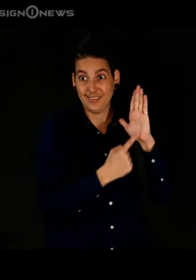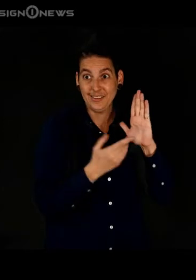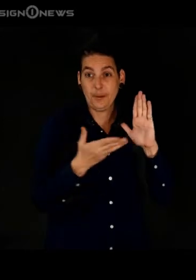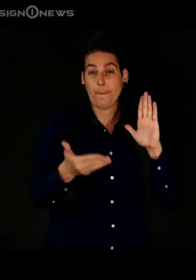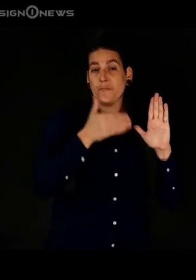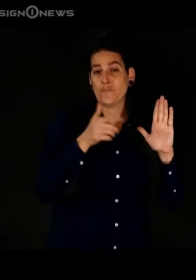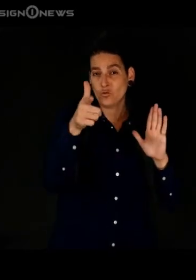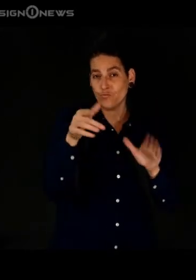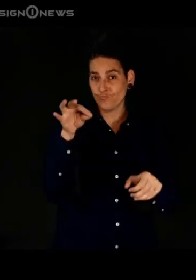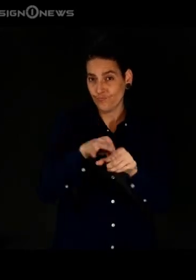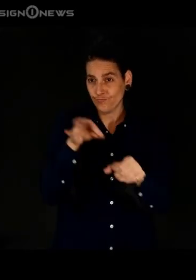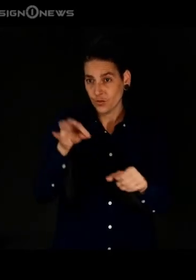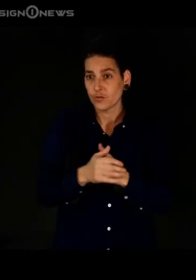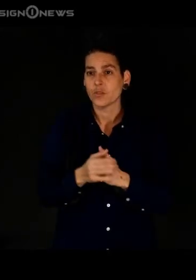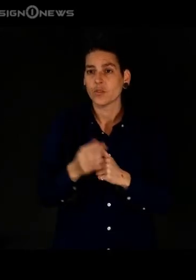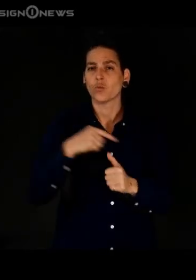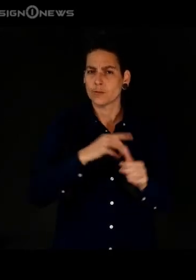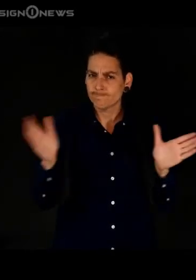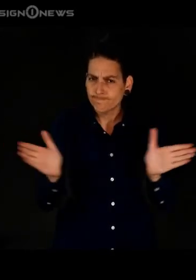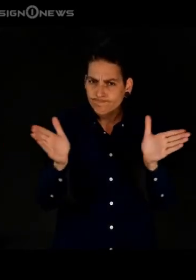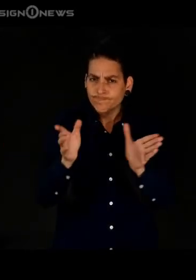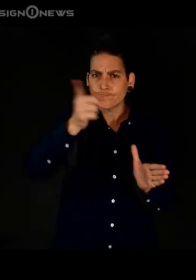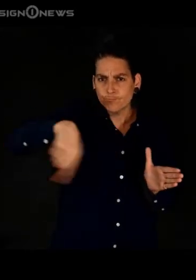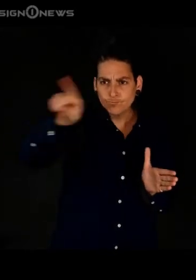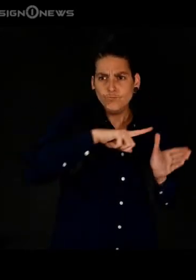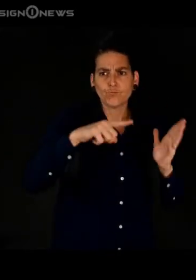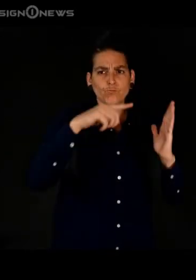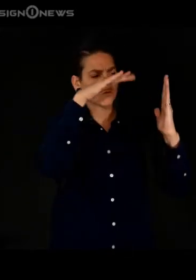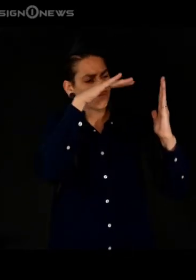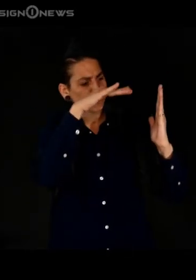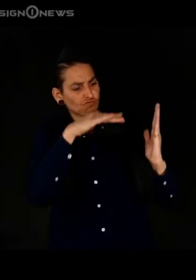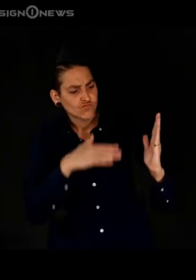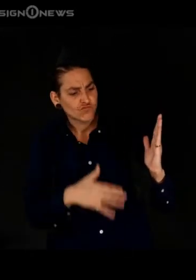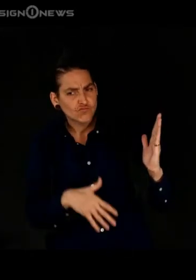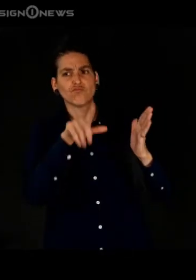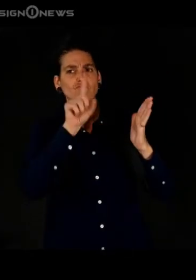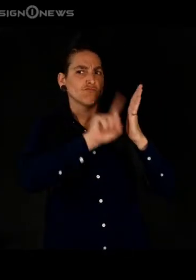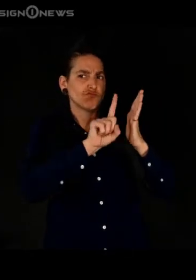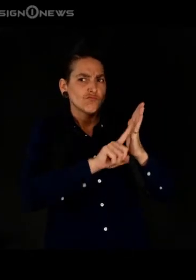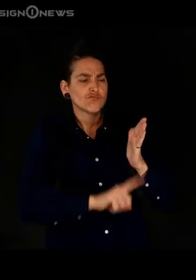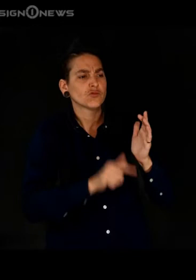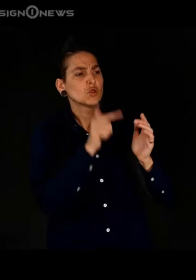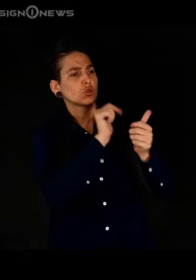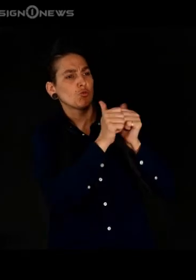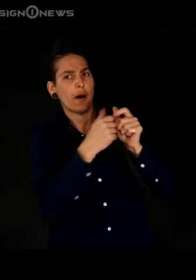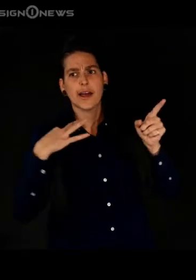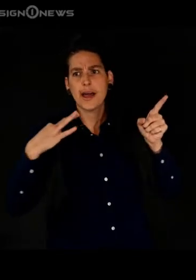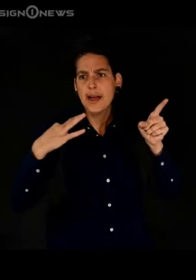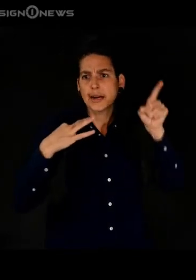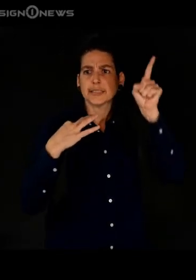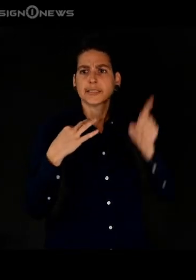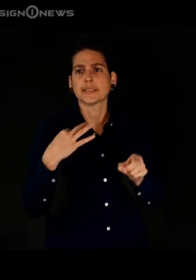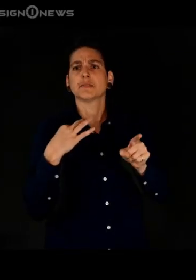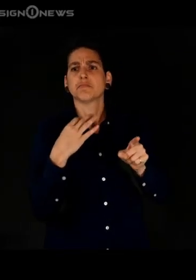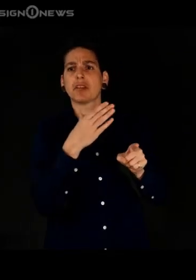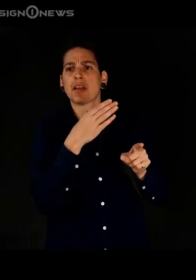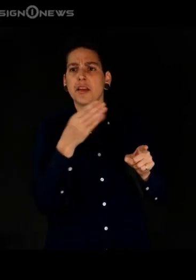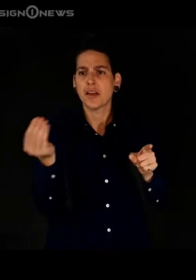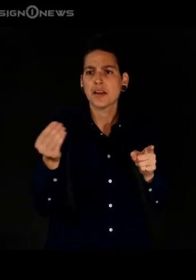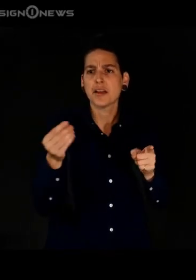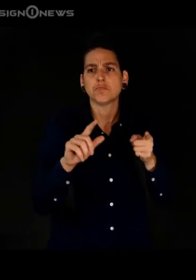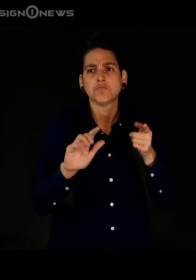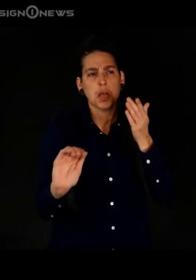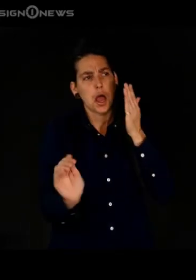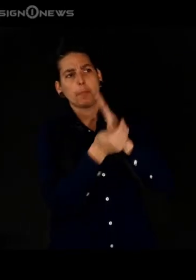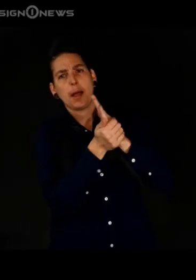vote every time. We encourage you to learn about the candidate running for office and any proposed